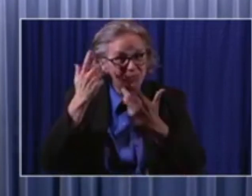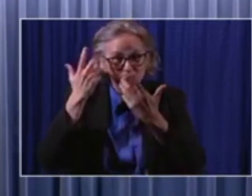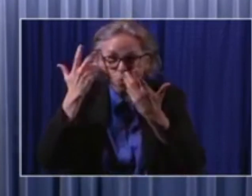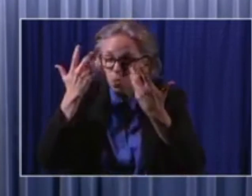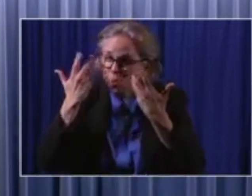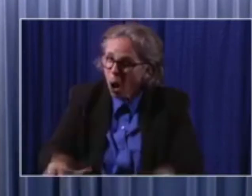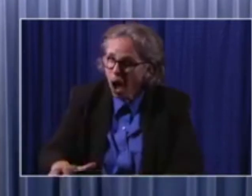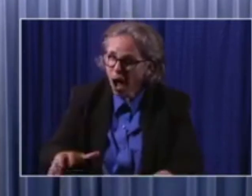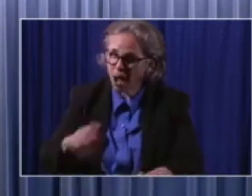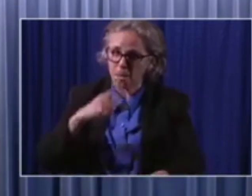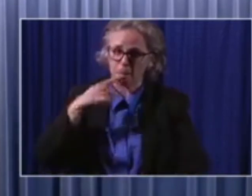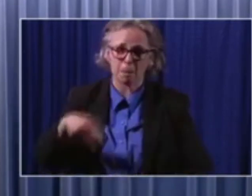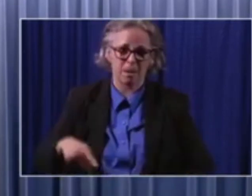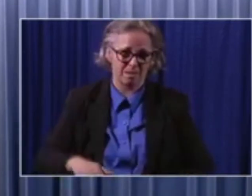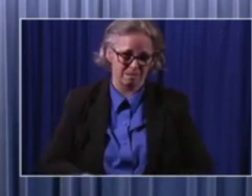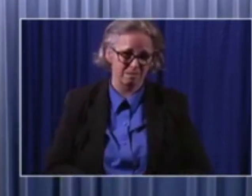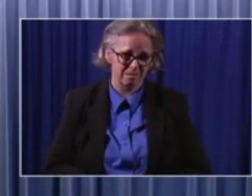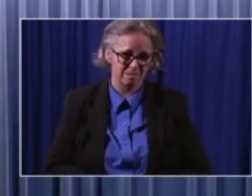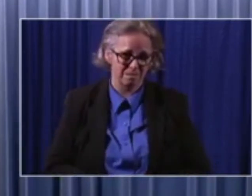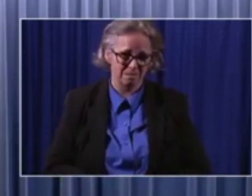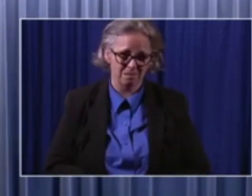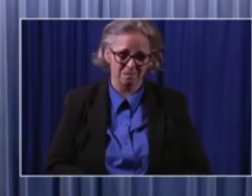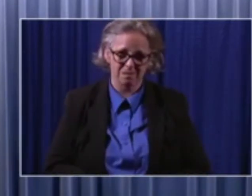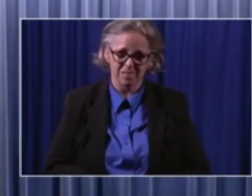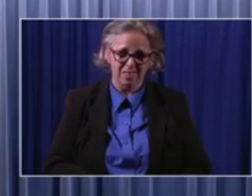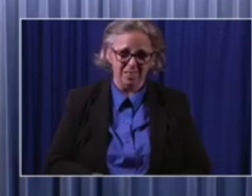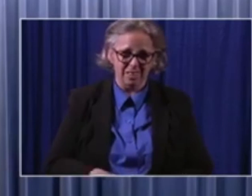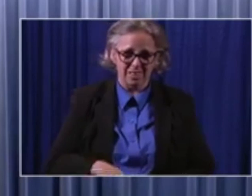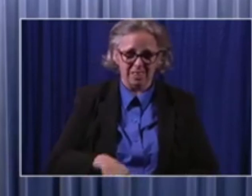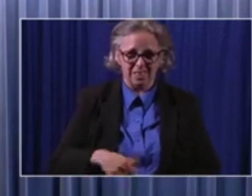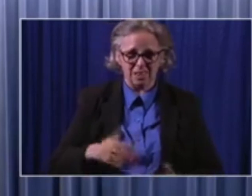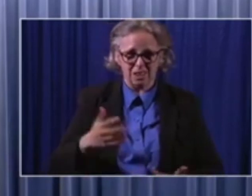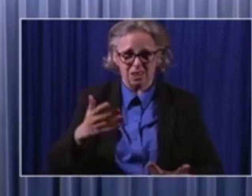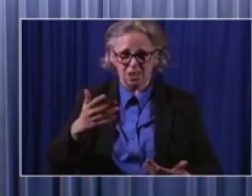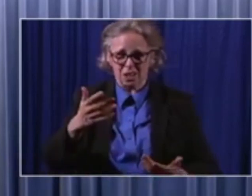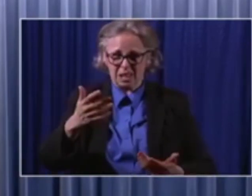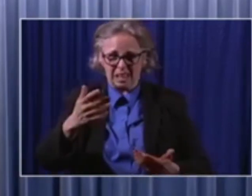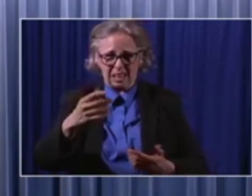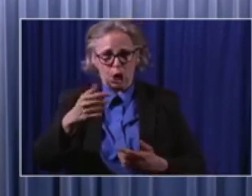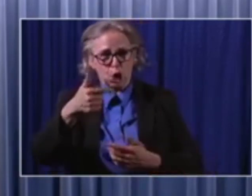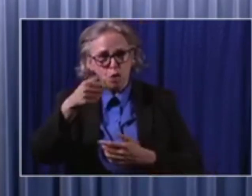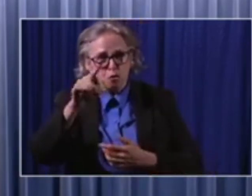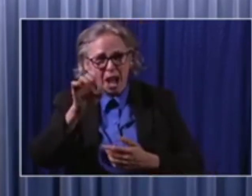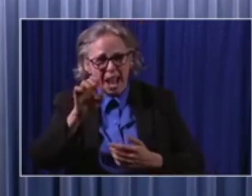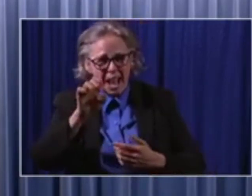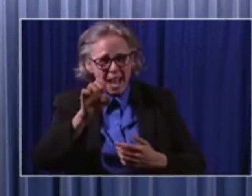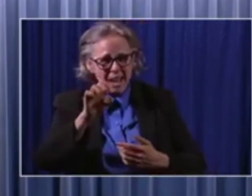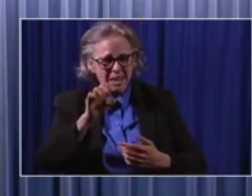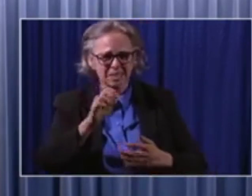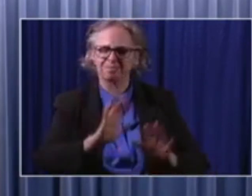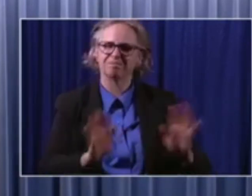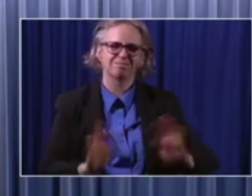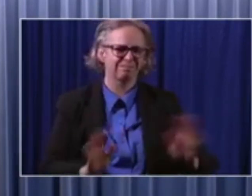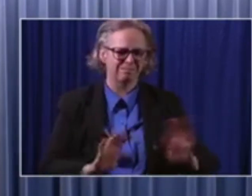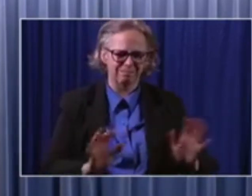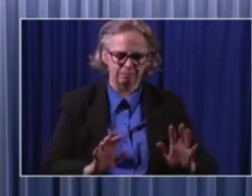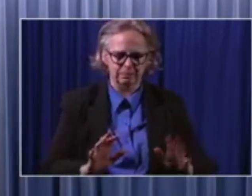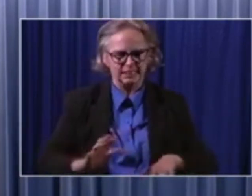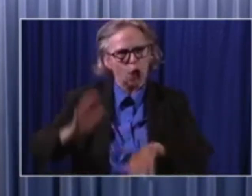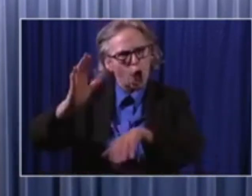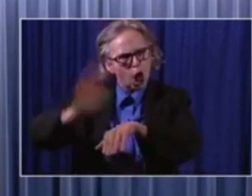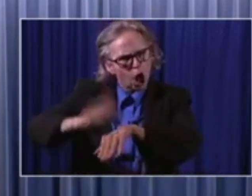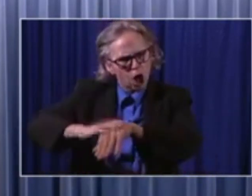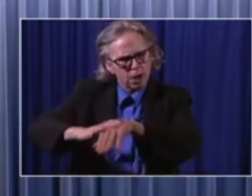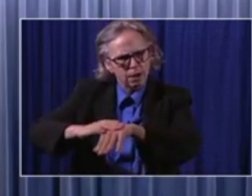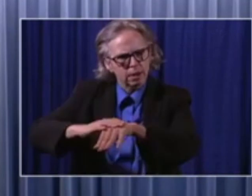that will help people understand when they need to step up their I mean, I personally wish people would wear face masks, as I